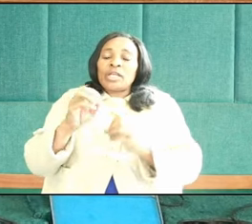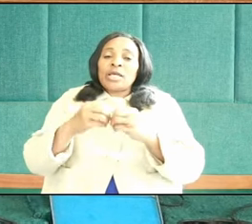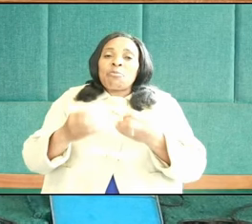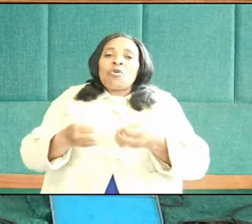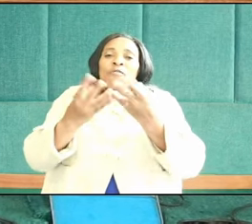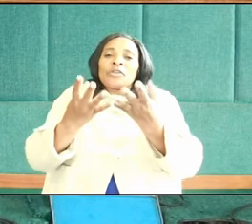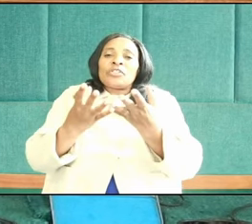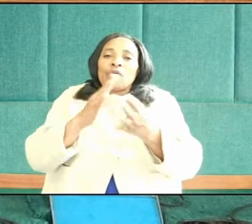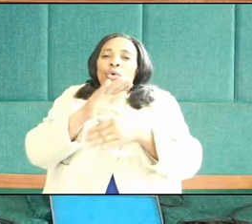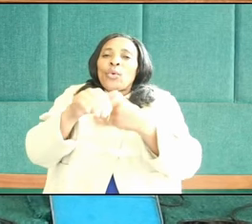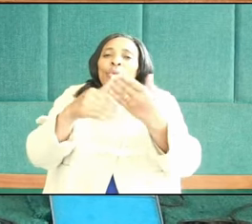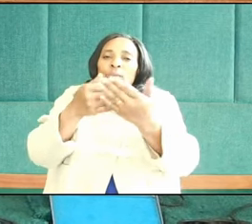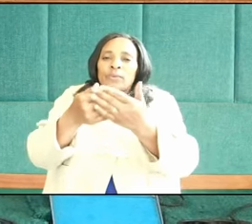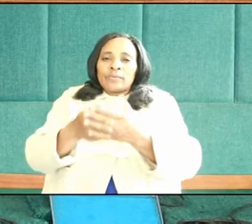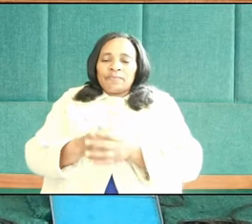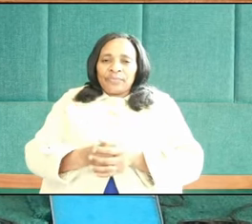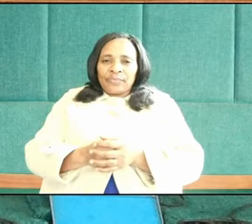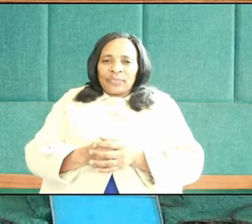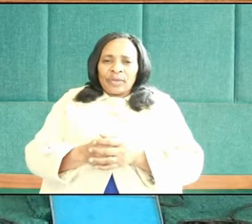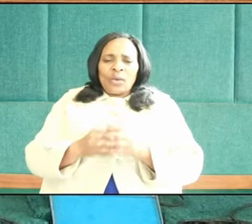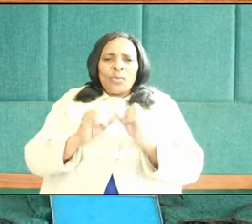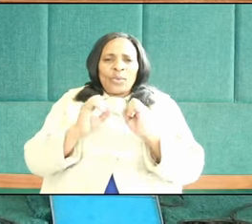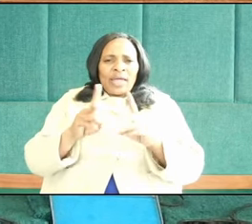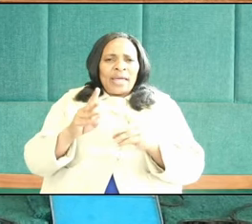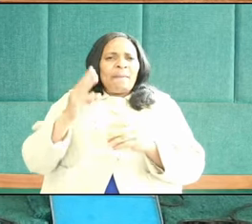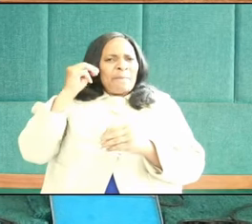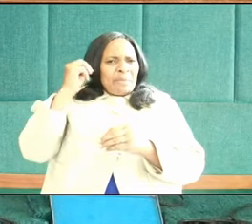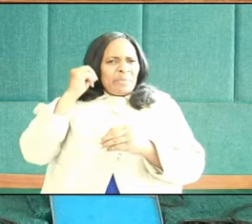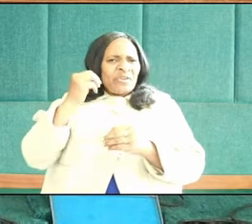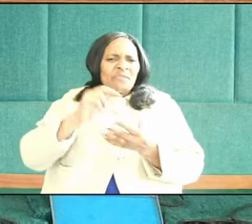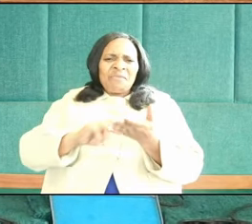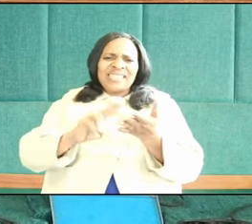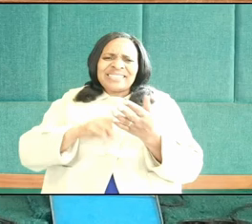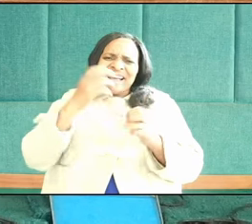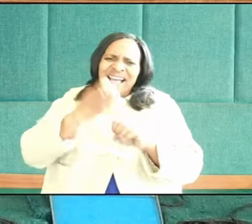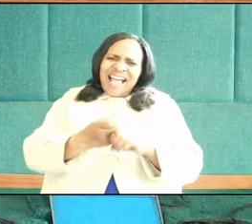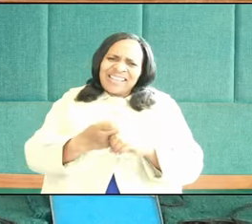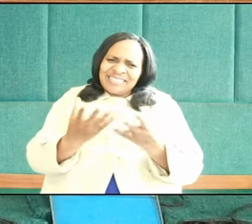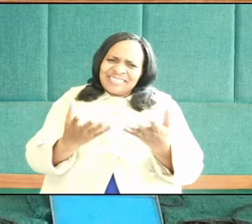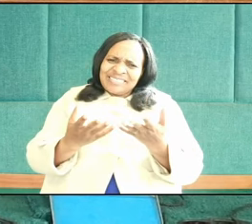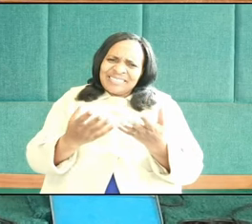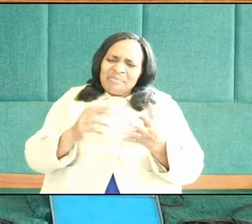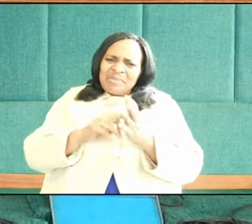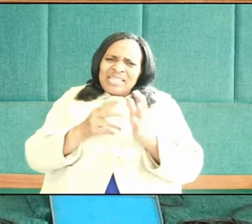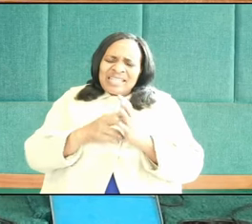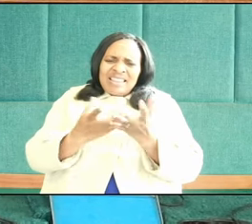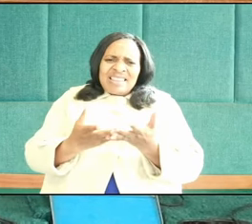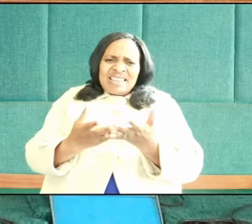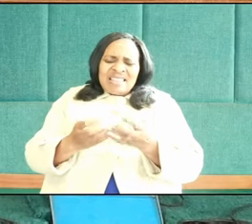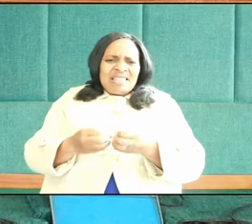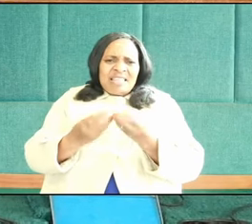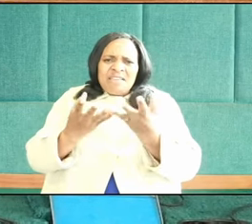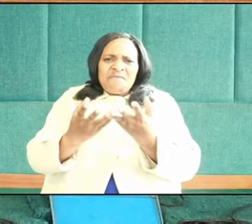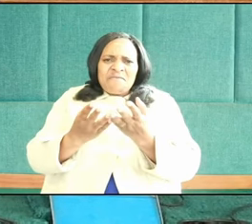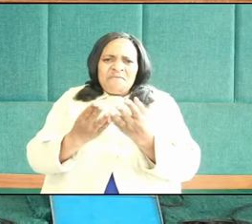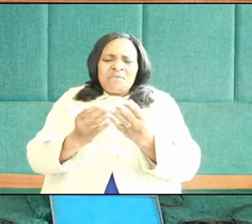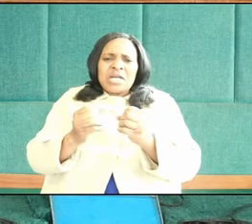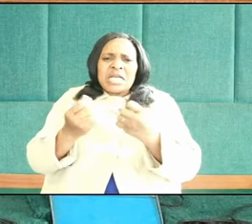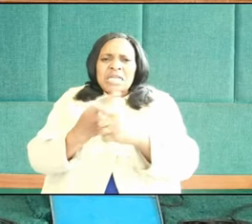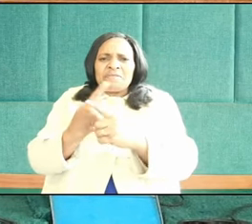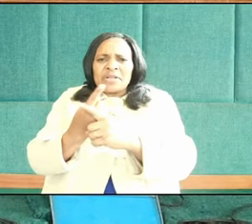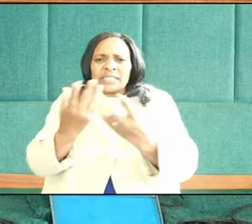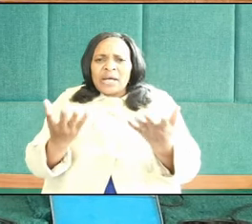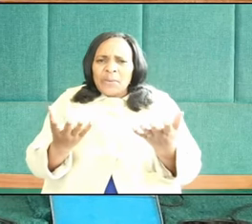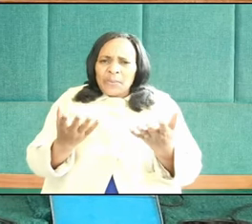all." That memory verse is hard. What is diversity? Diversities mean